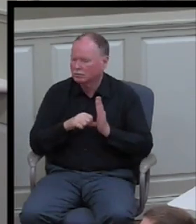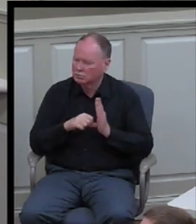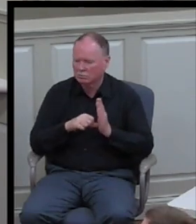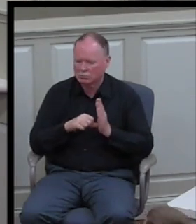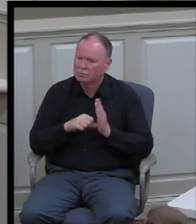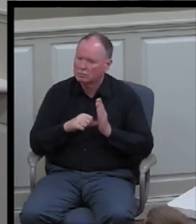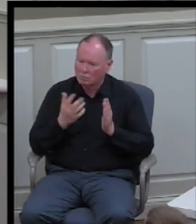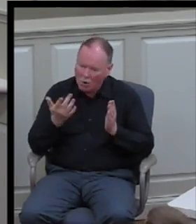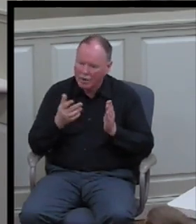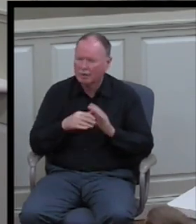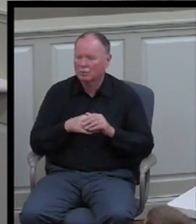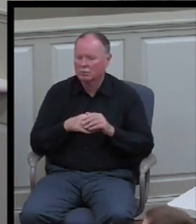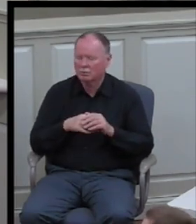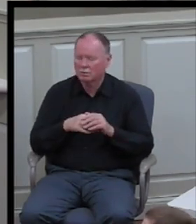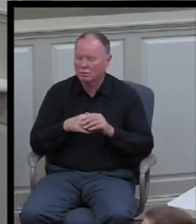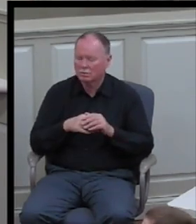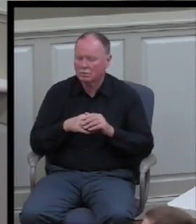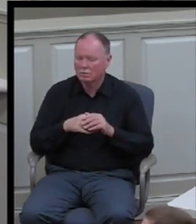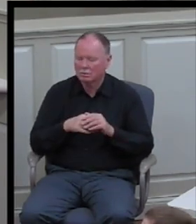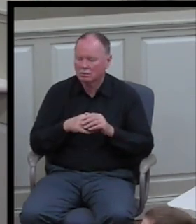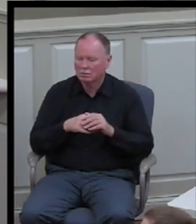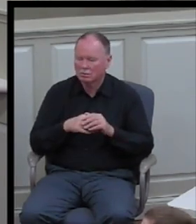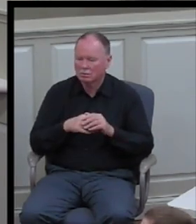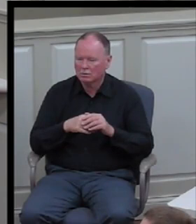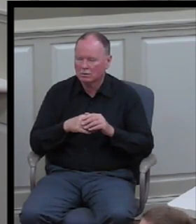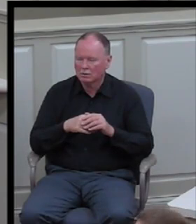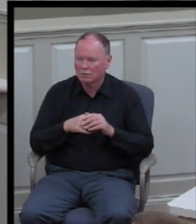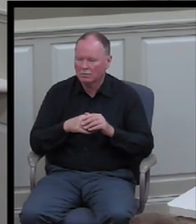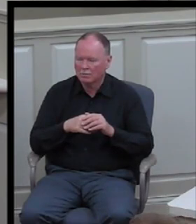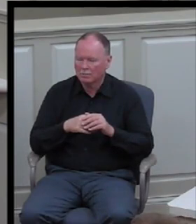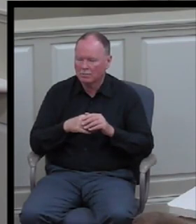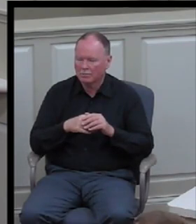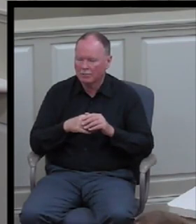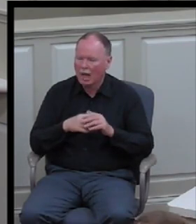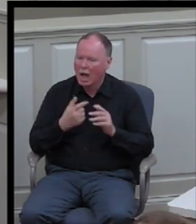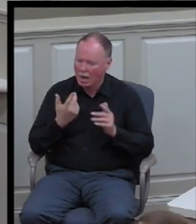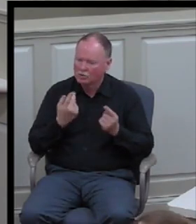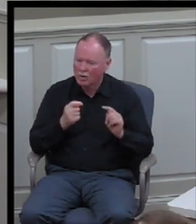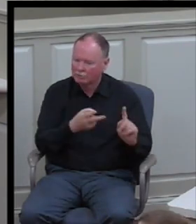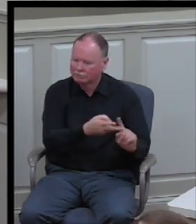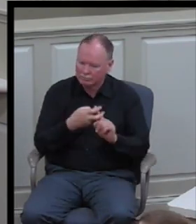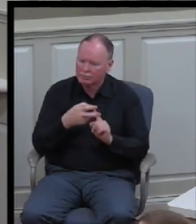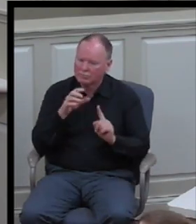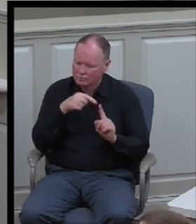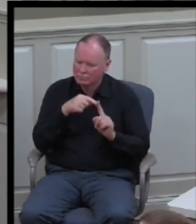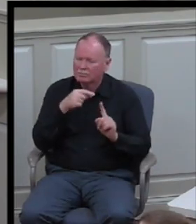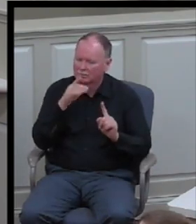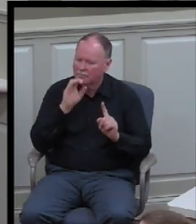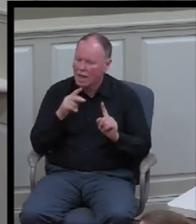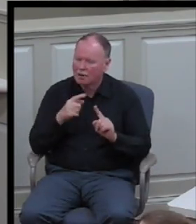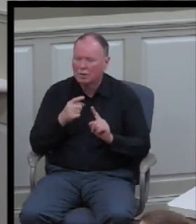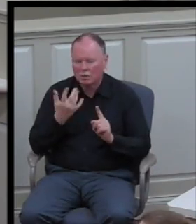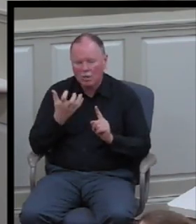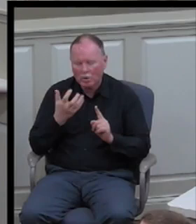extent that I'm going to try to get him back here so that we can have